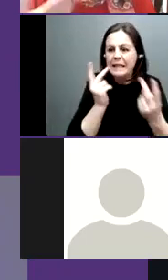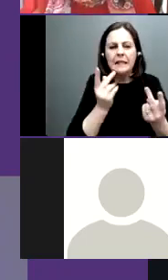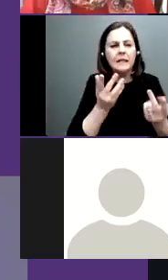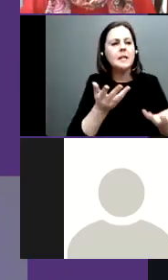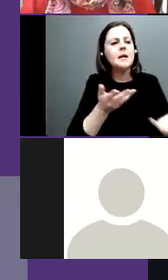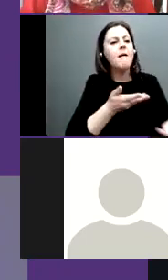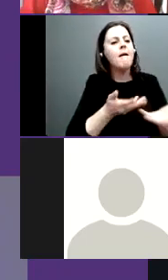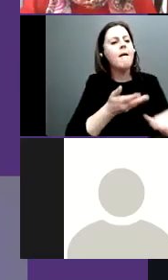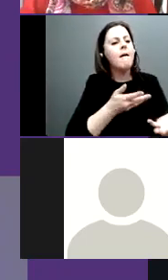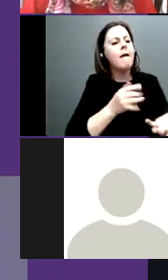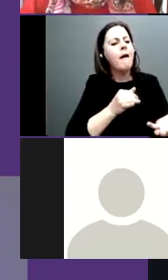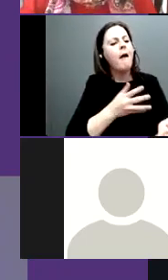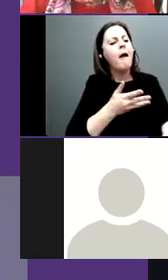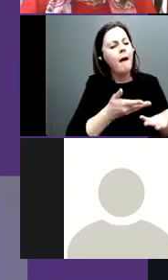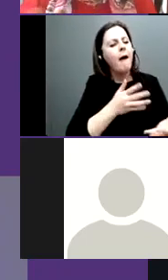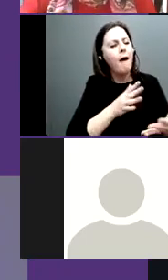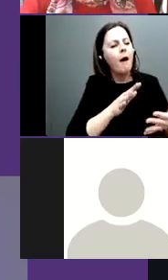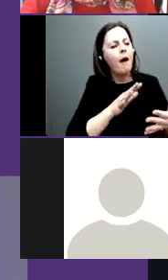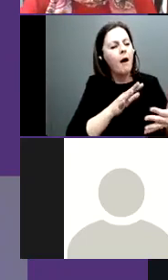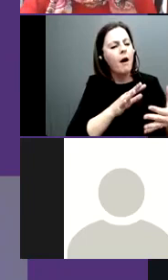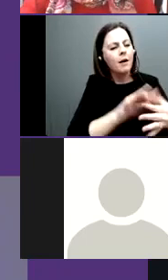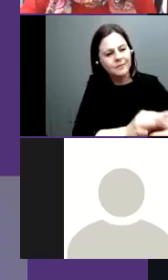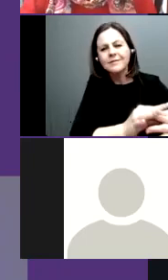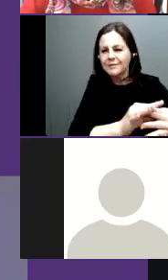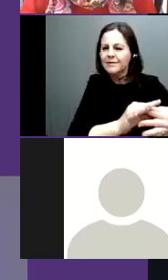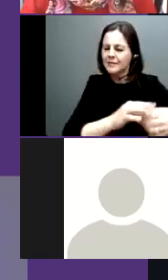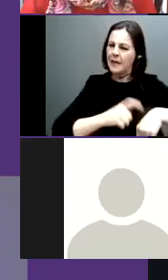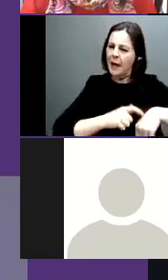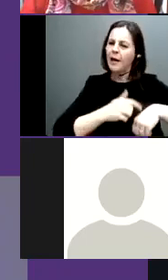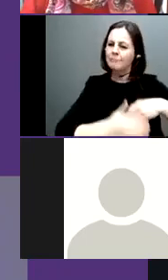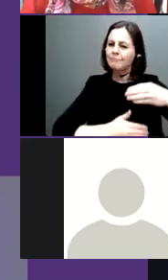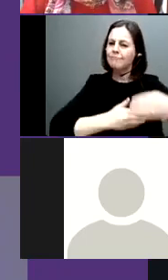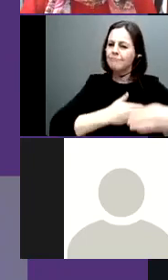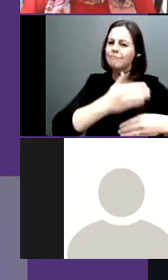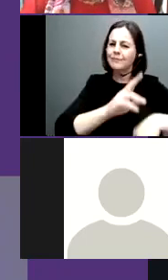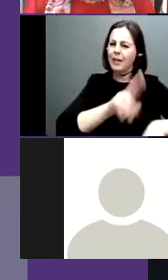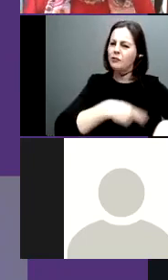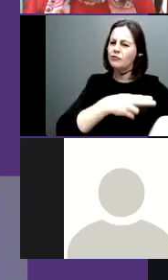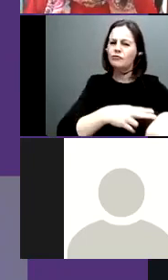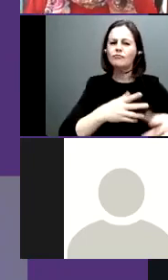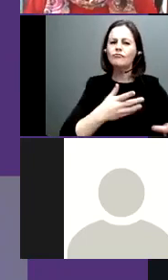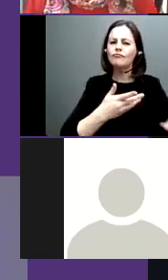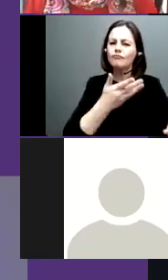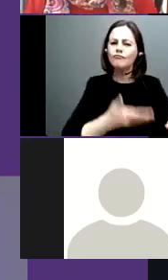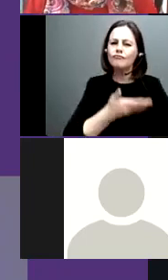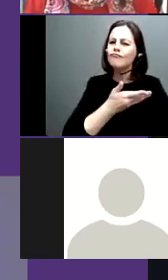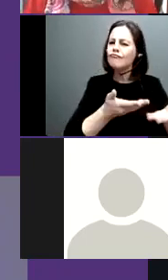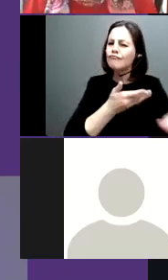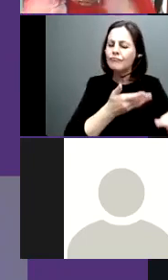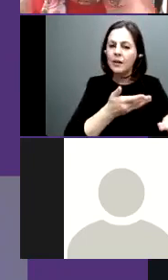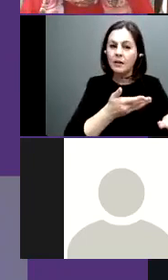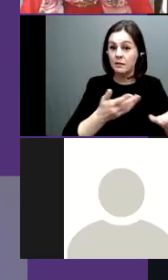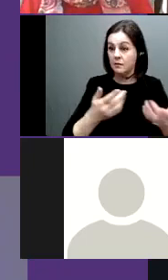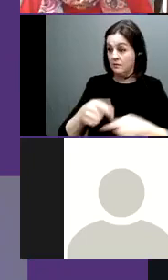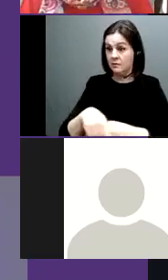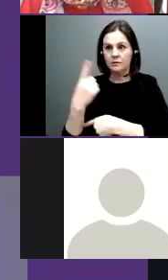to know someone over the course of a period of time. It's not like that anymore. And